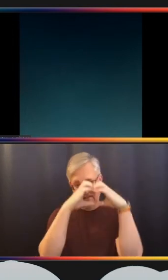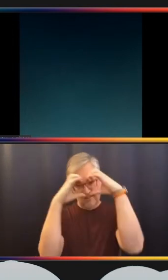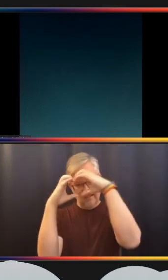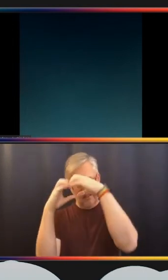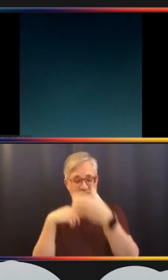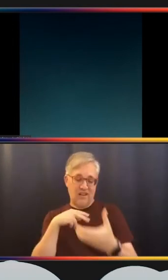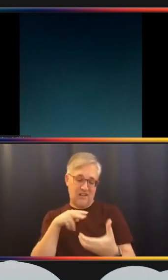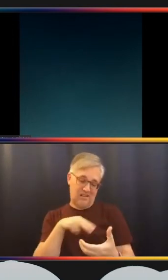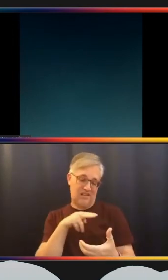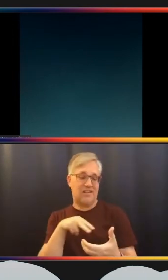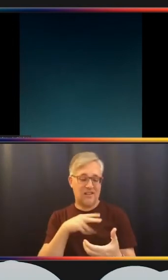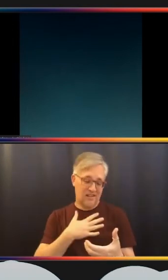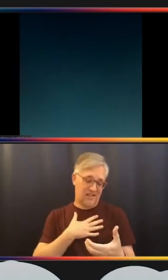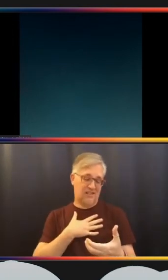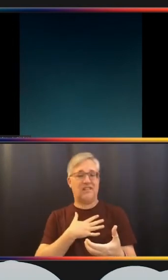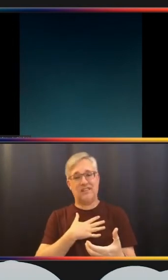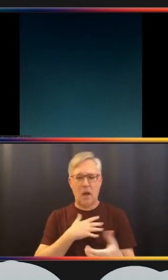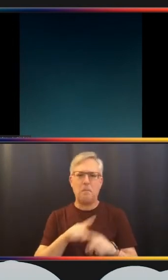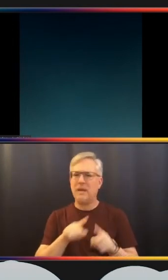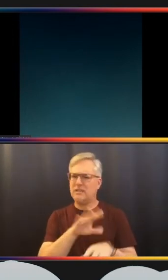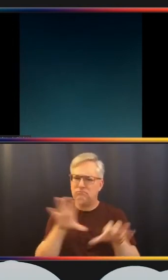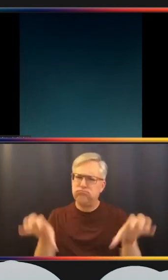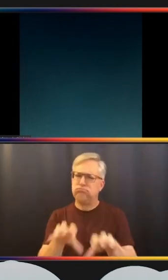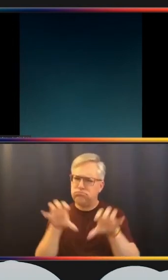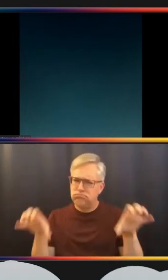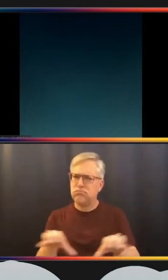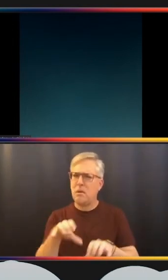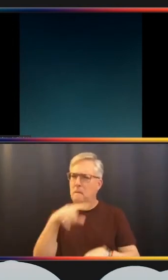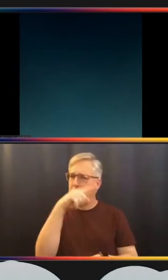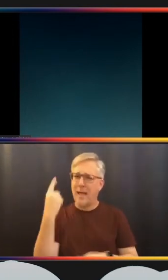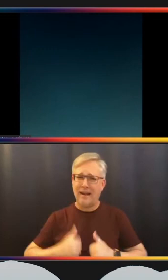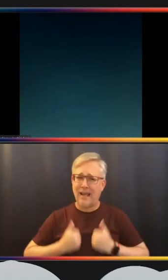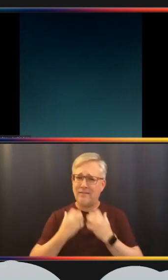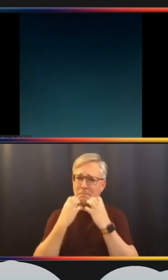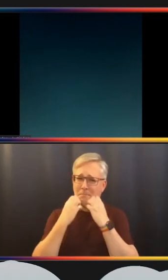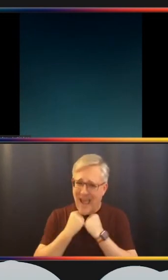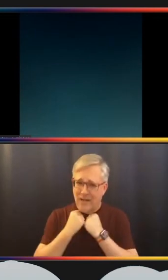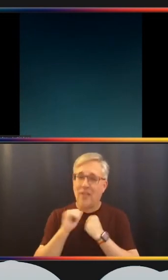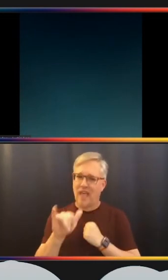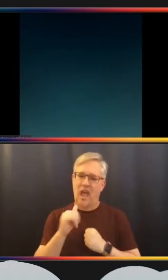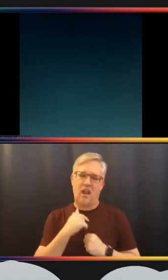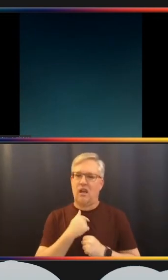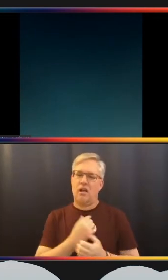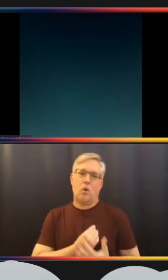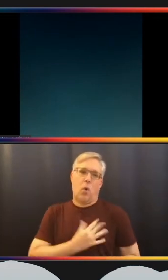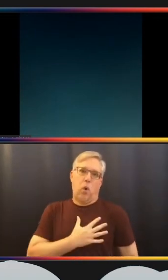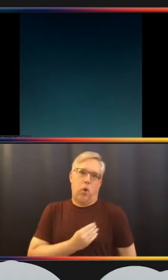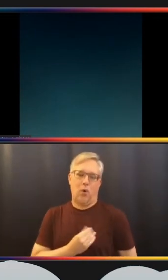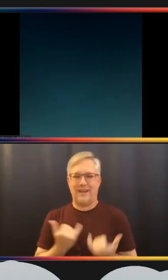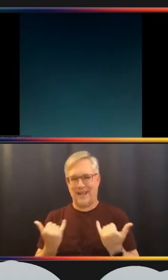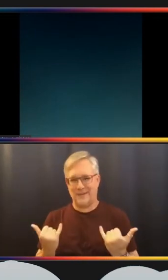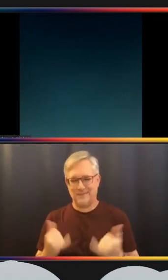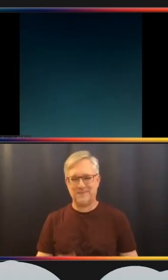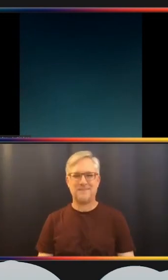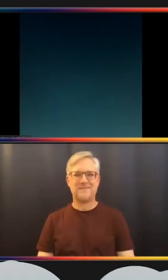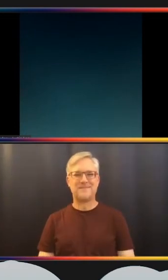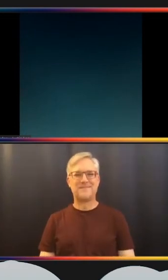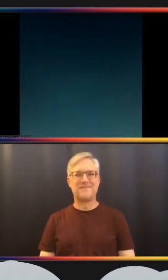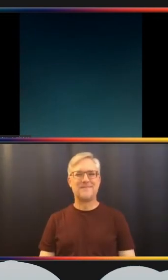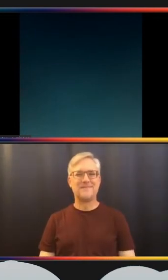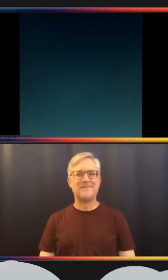person, and so active in the movement. And I, that's my celebrity crush right now. And with everything that's